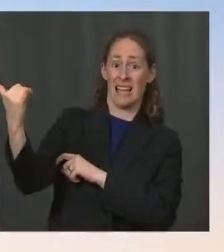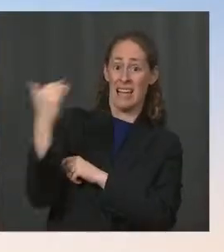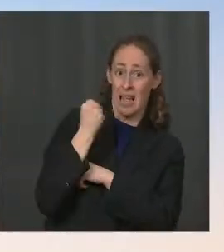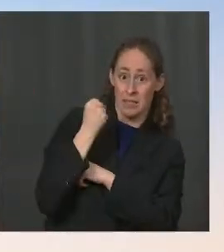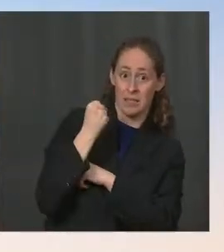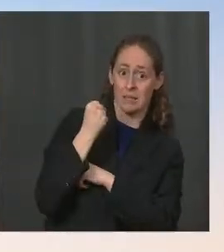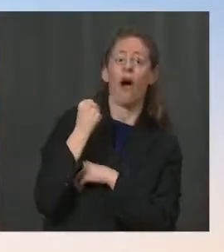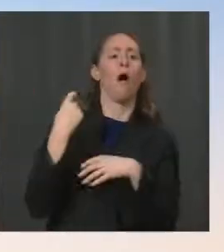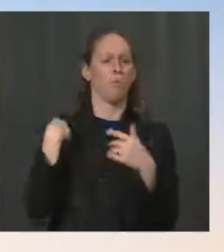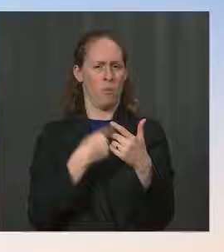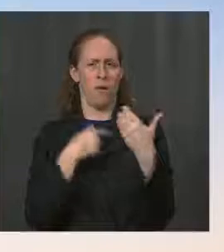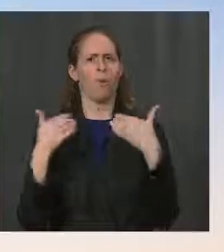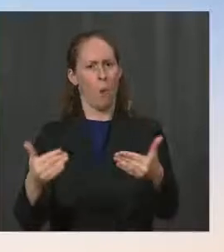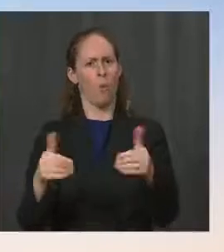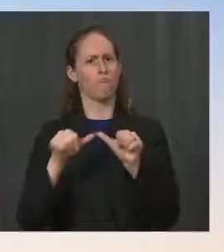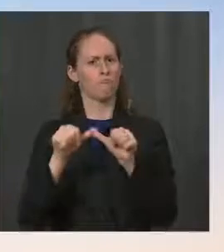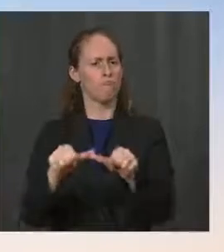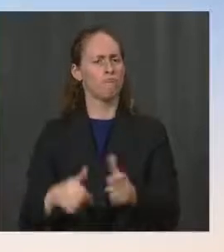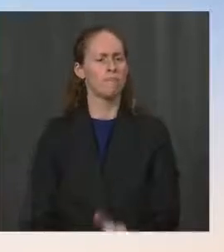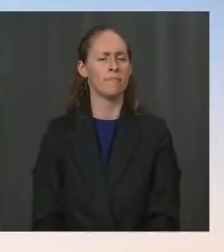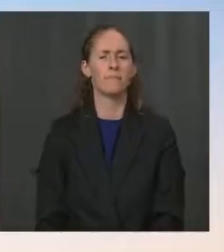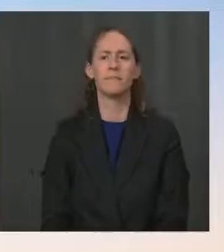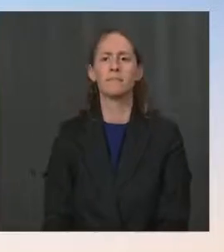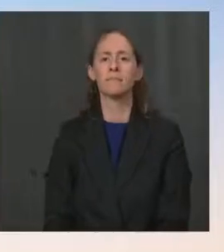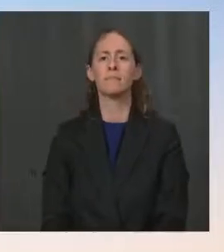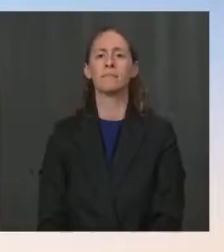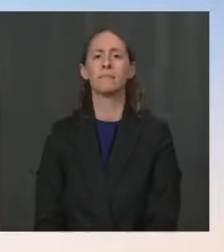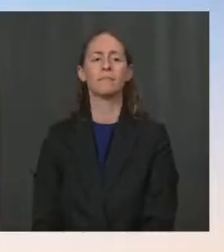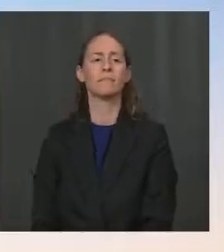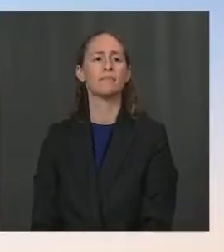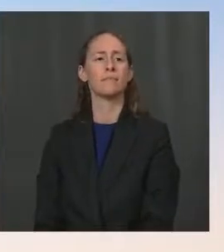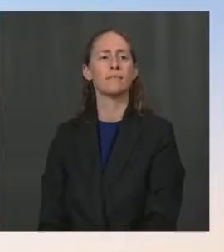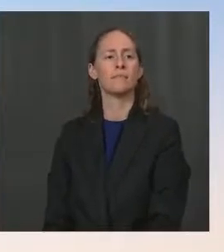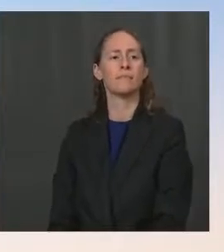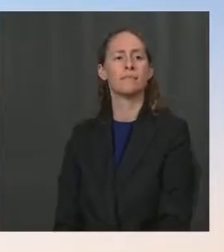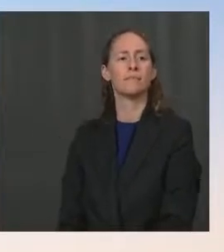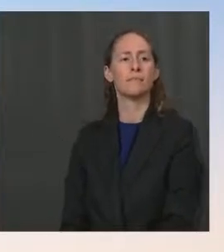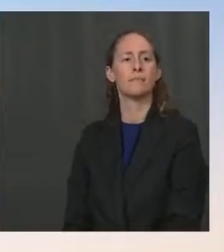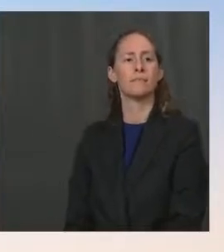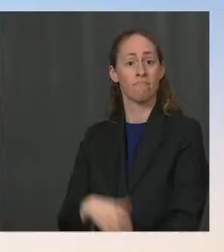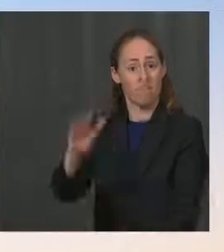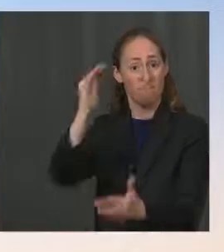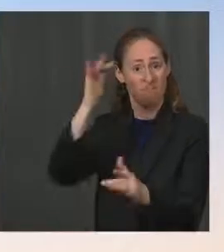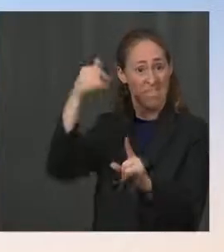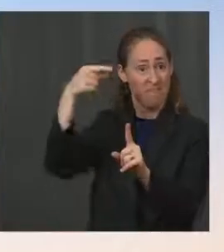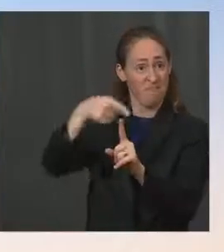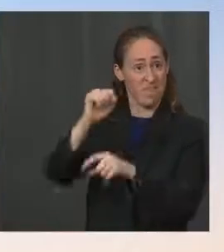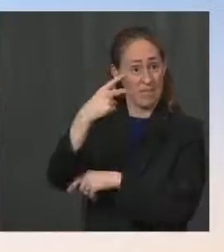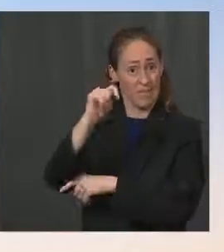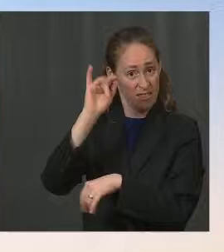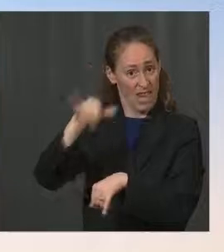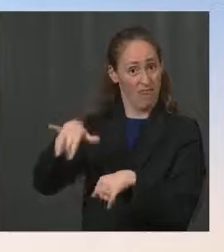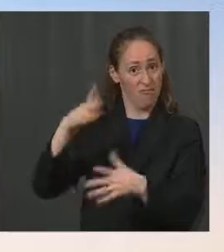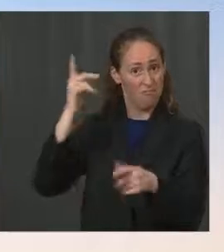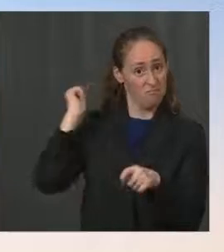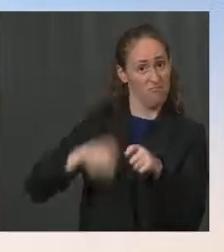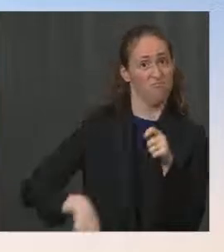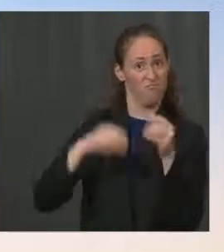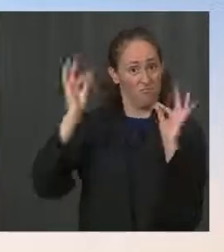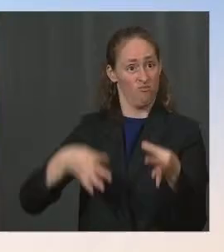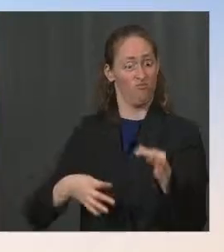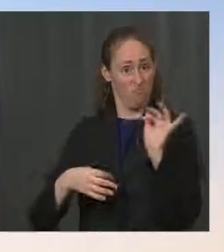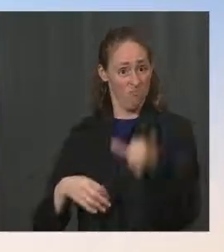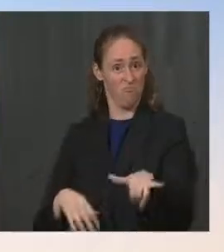information out to the public. The September 20th date, is that firm, that date to roll out boosters, is that a firm date?